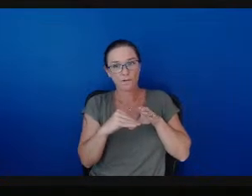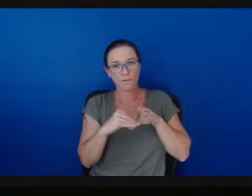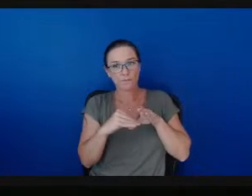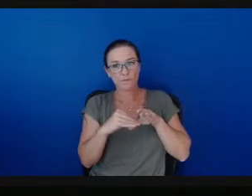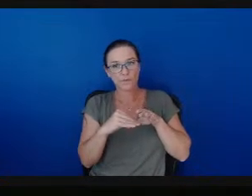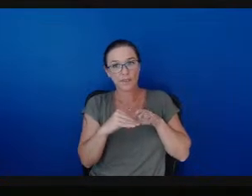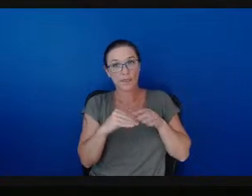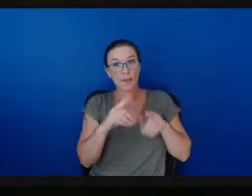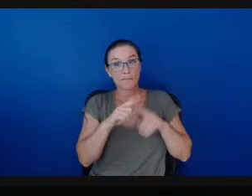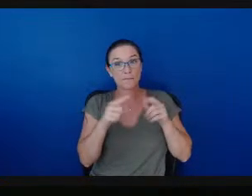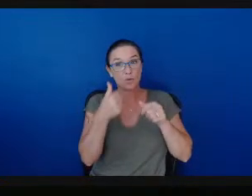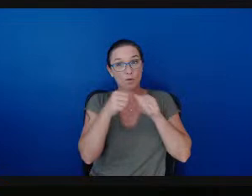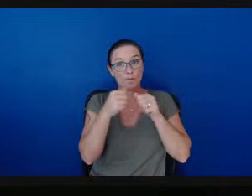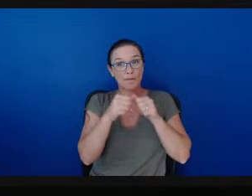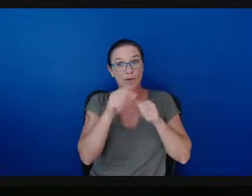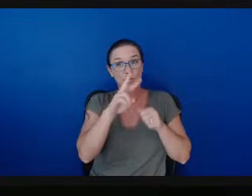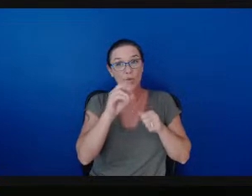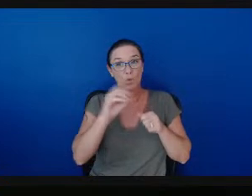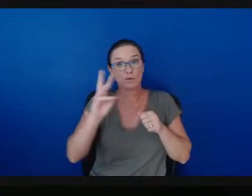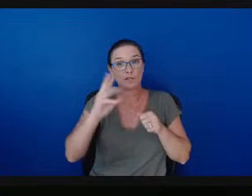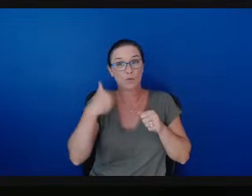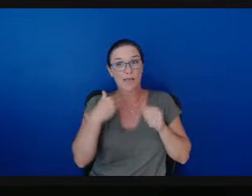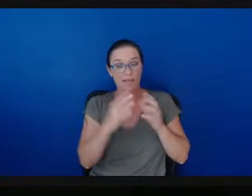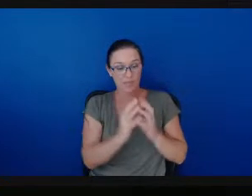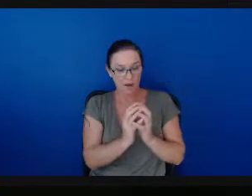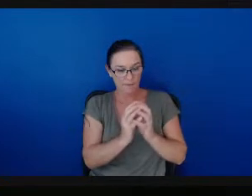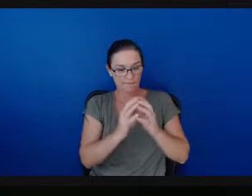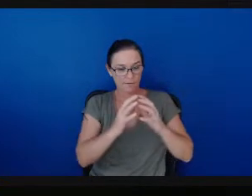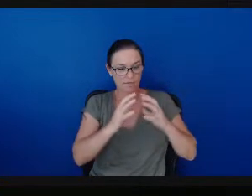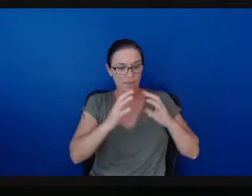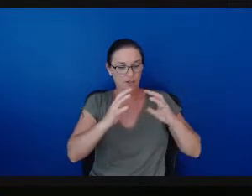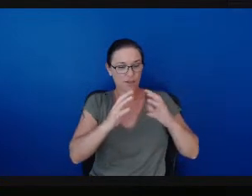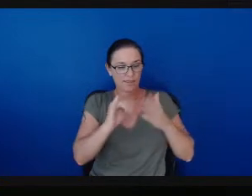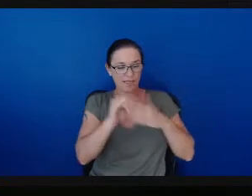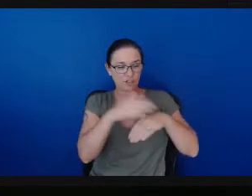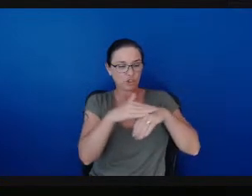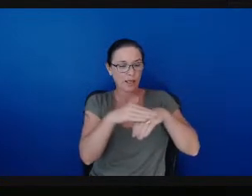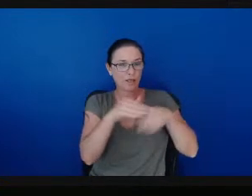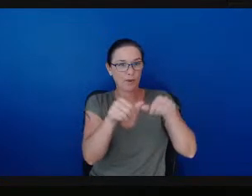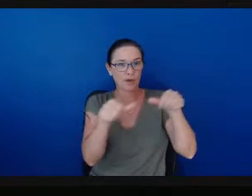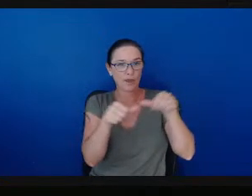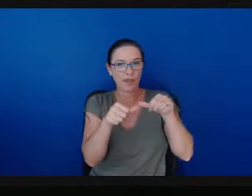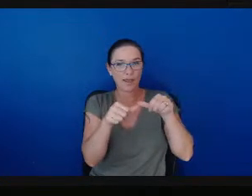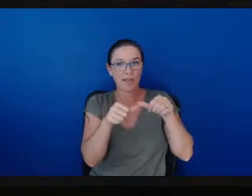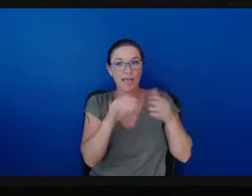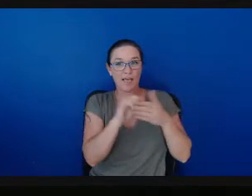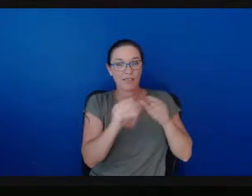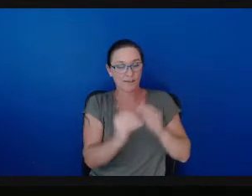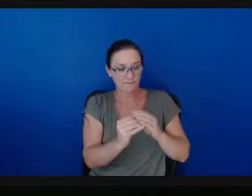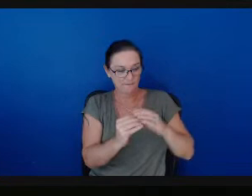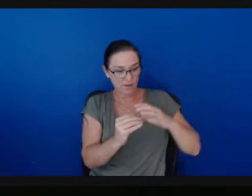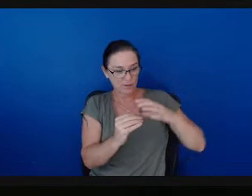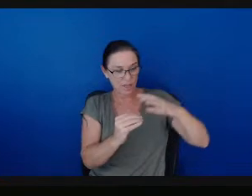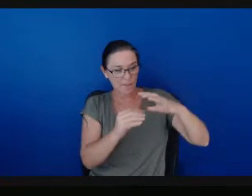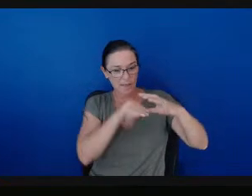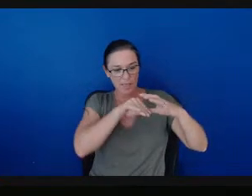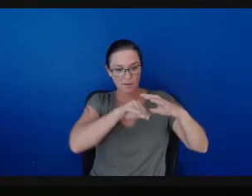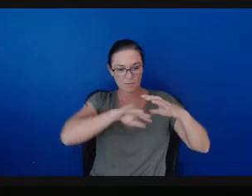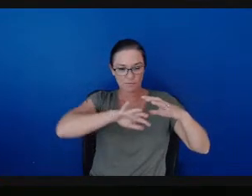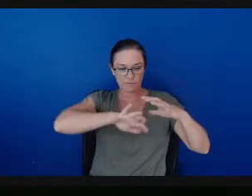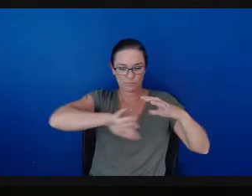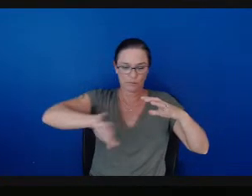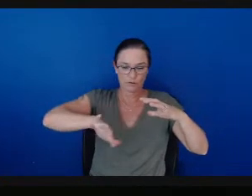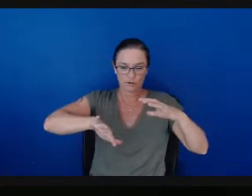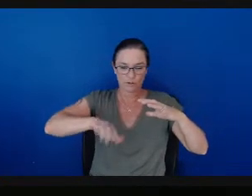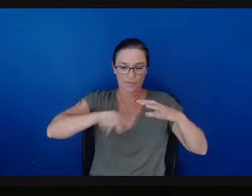inflation in 2006 in a larger shallow area all through here as well. And as that area fills, it kind of pushes to the side, and that seems to be the point it